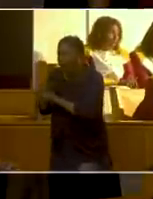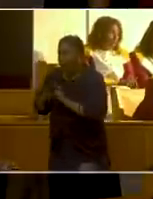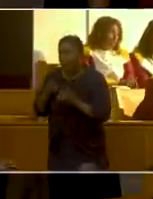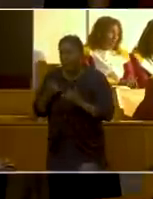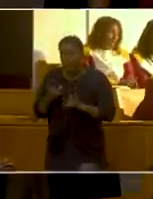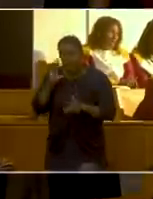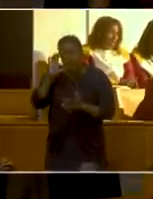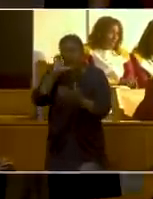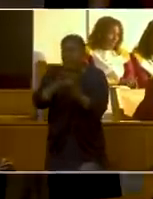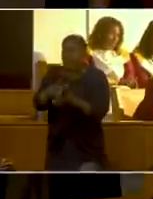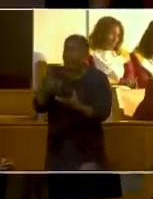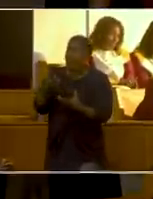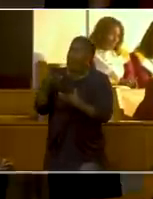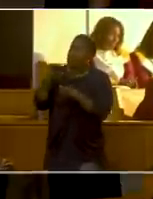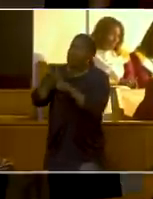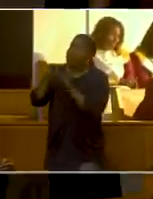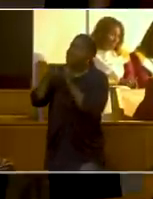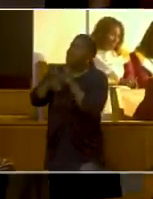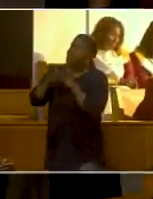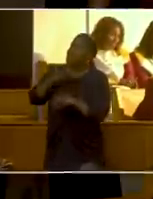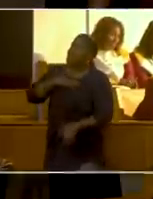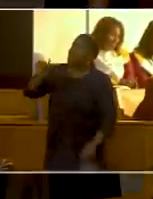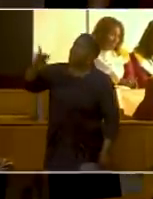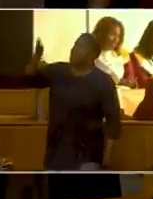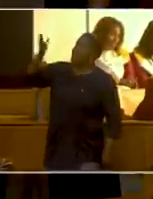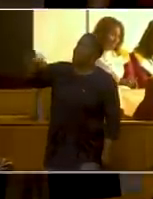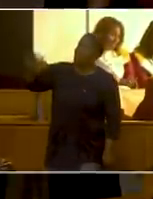and trust in my God.